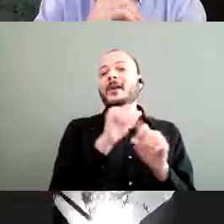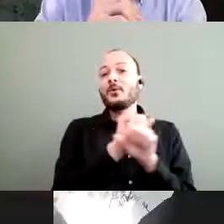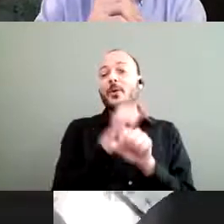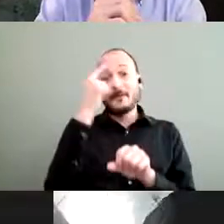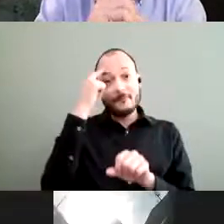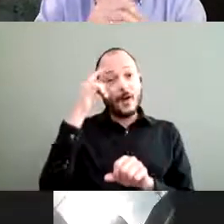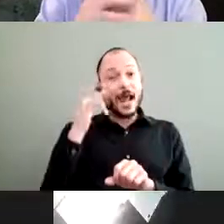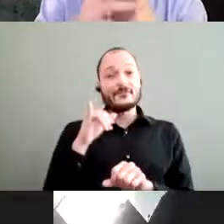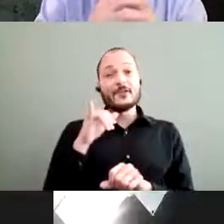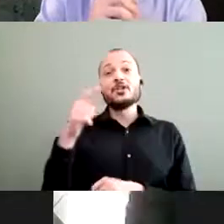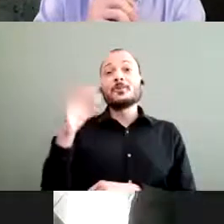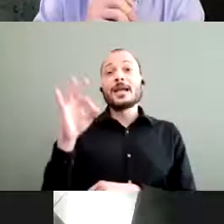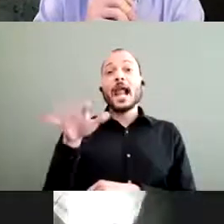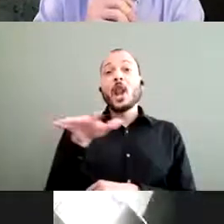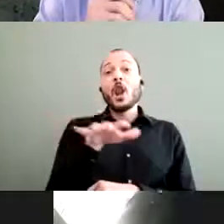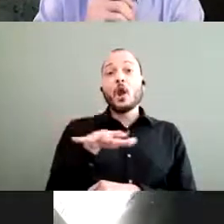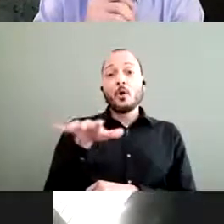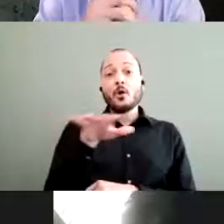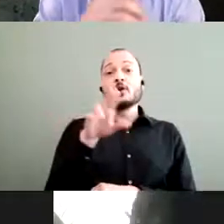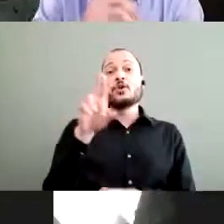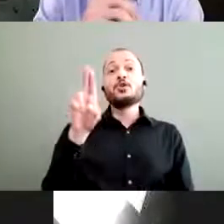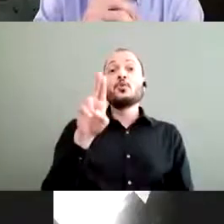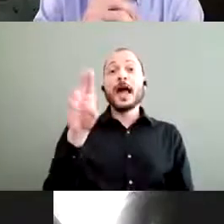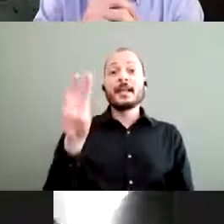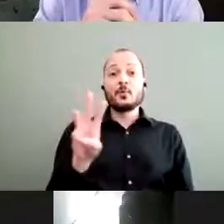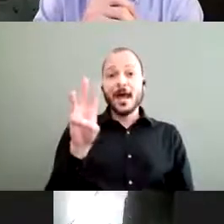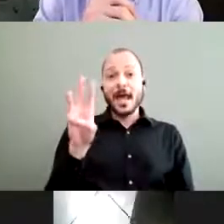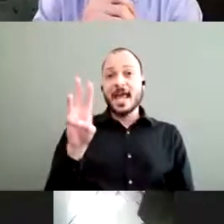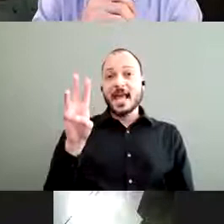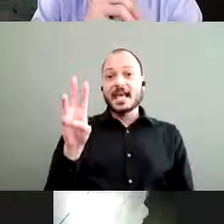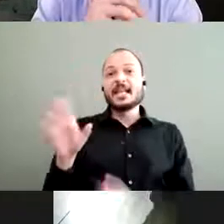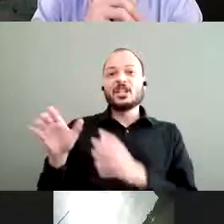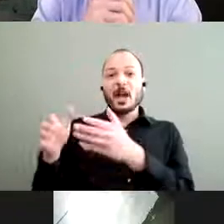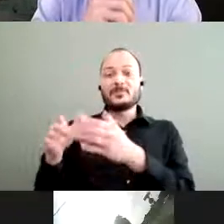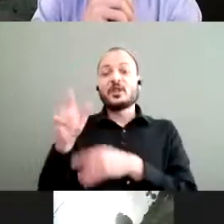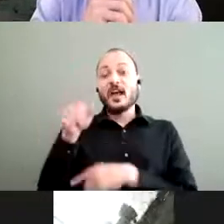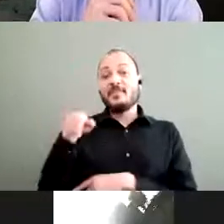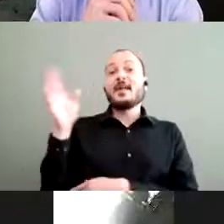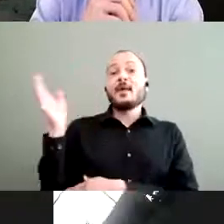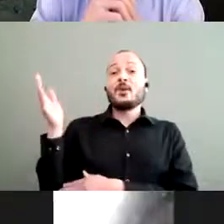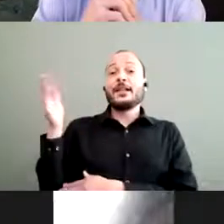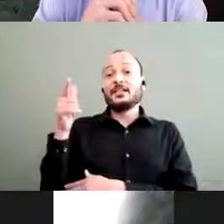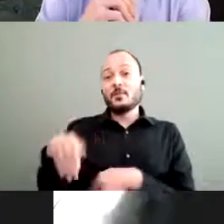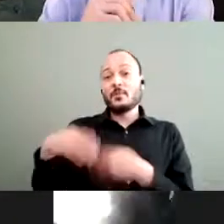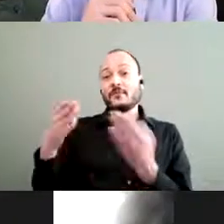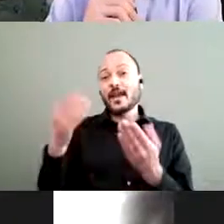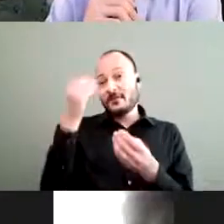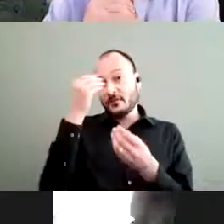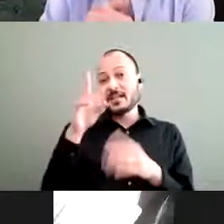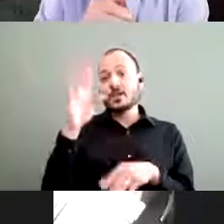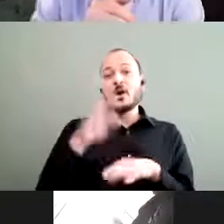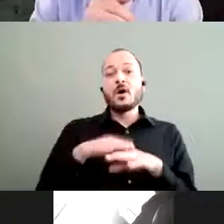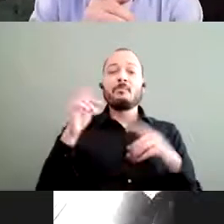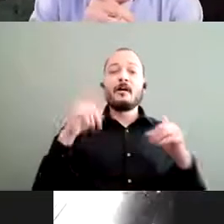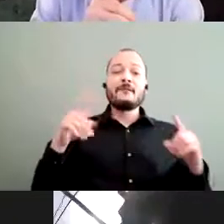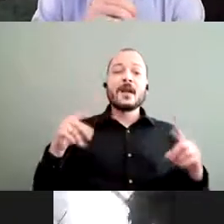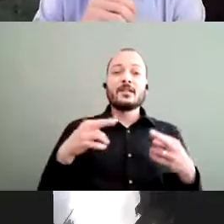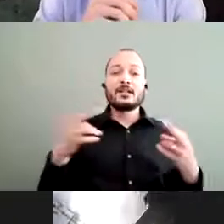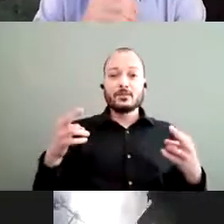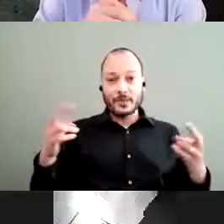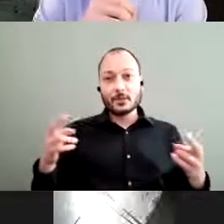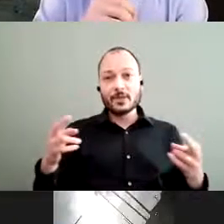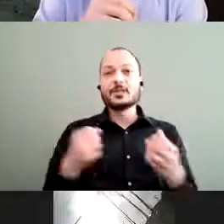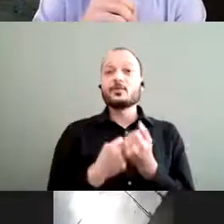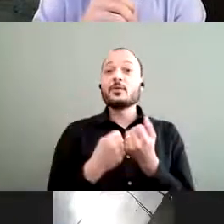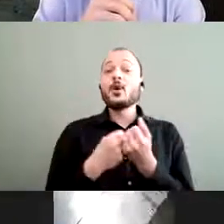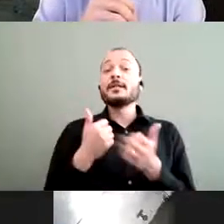29 local United Way chapters. And their presentation will provide information on the various supports and resources to